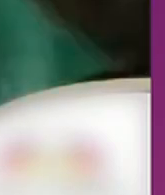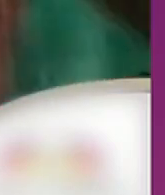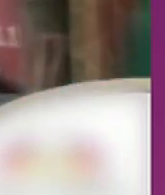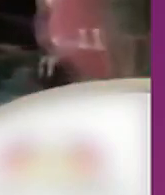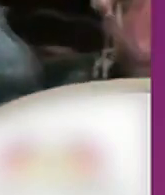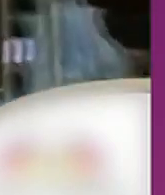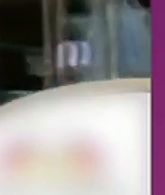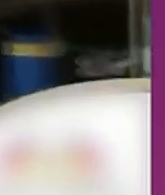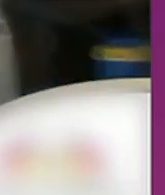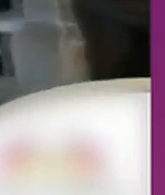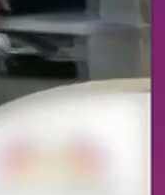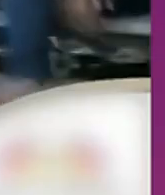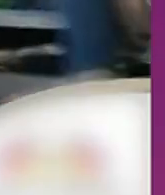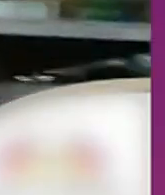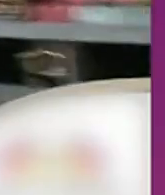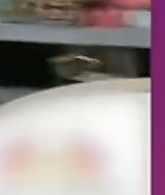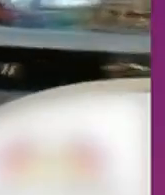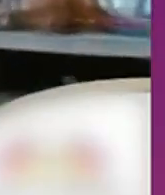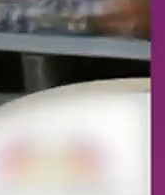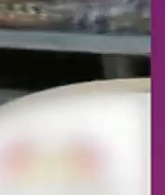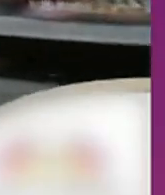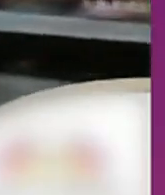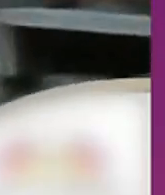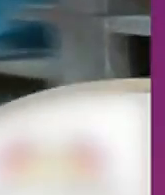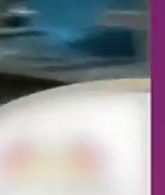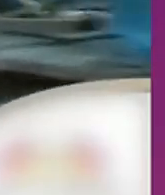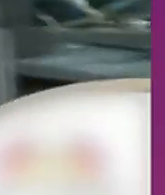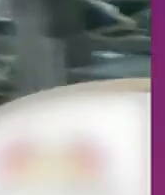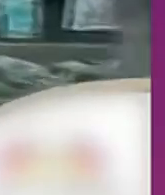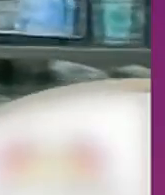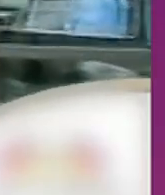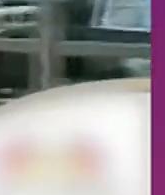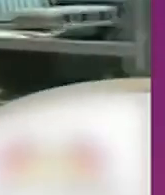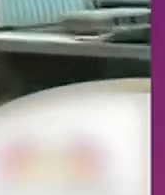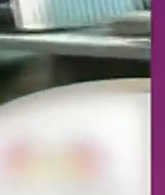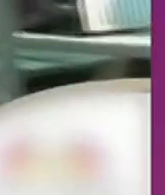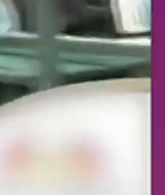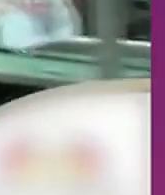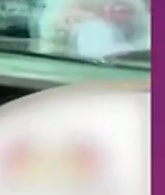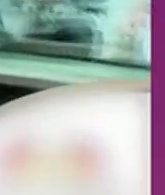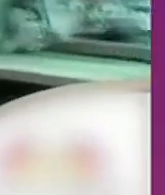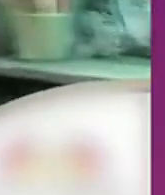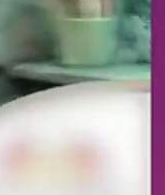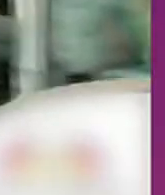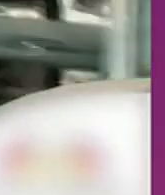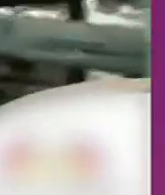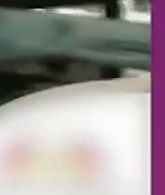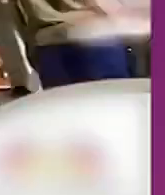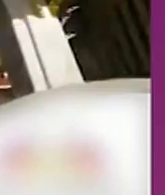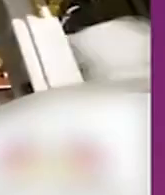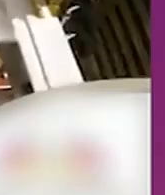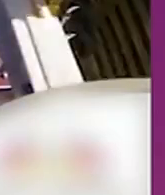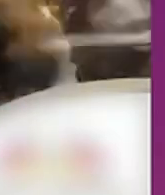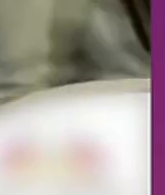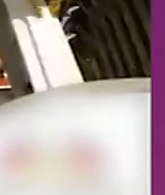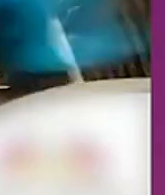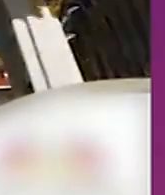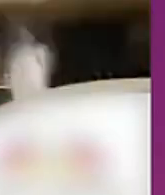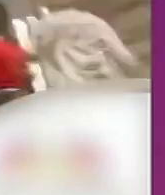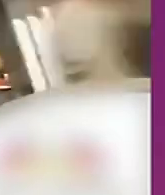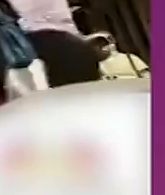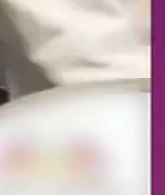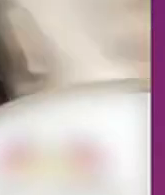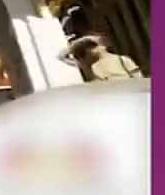All the stalls are boats that are along the river. I can buy some souvenirs when I'm there too. Thailand is a